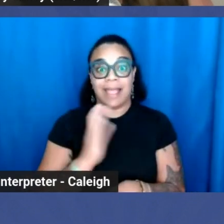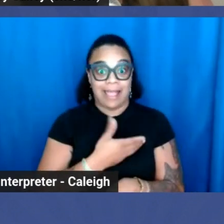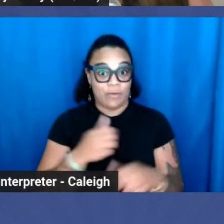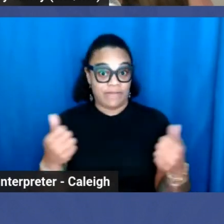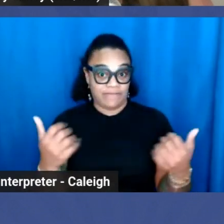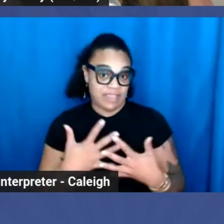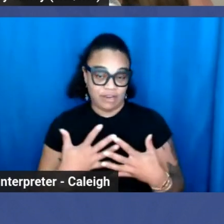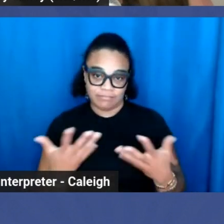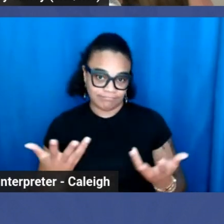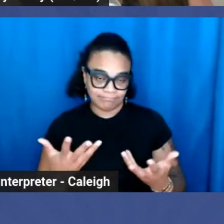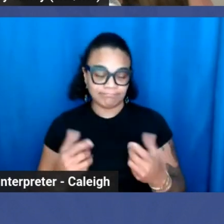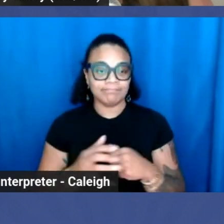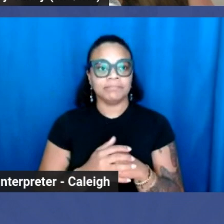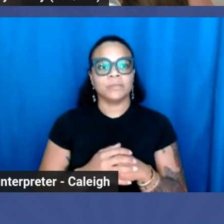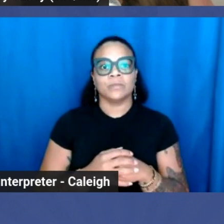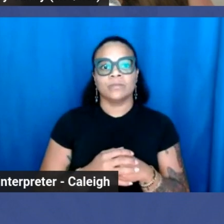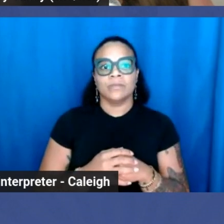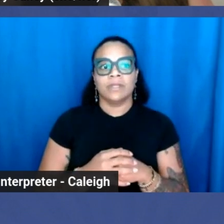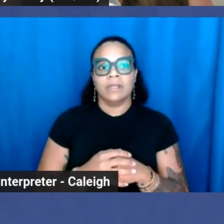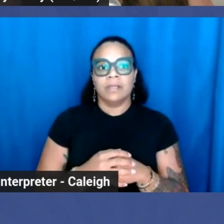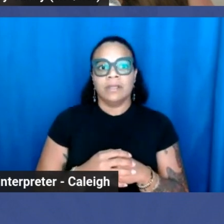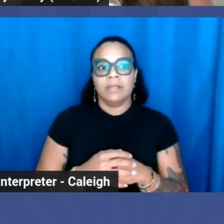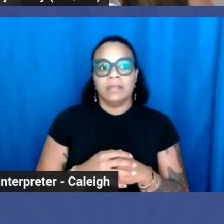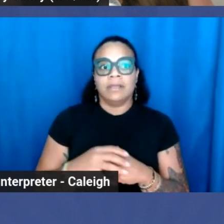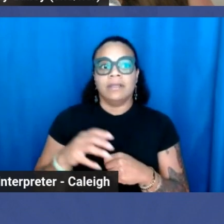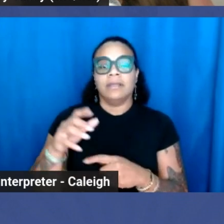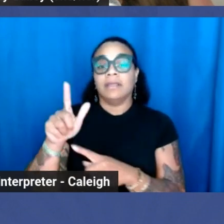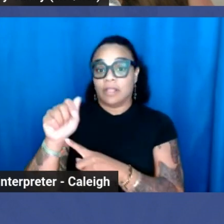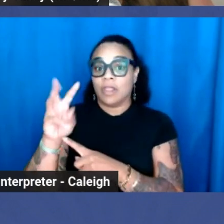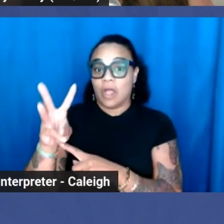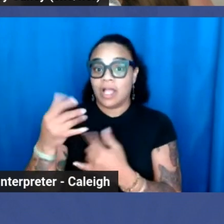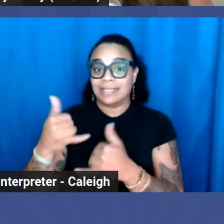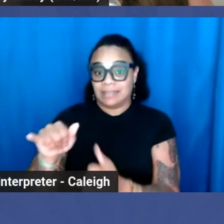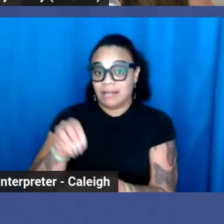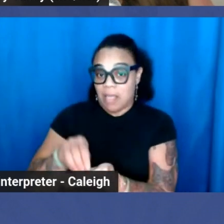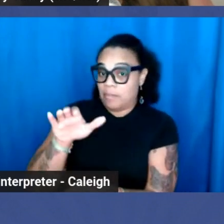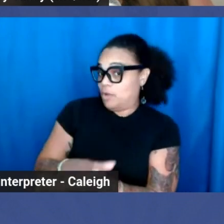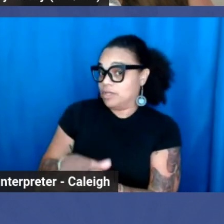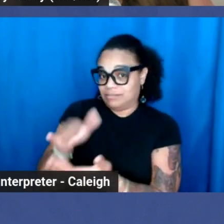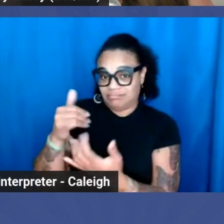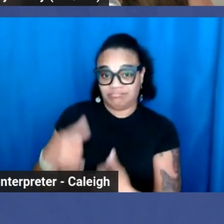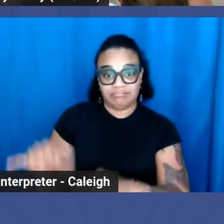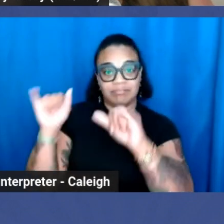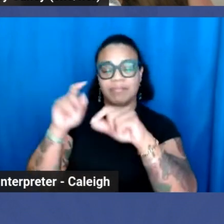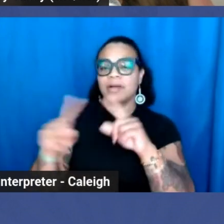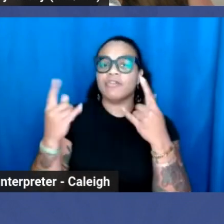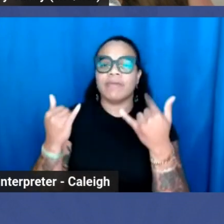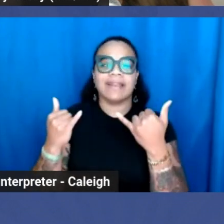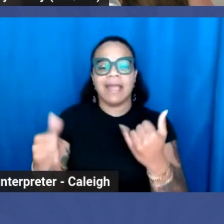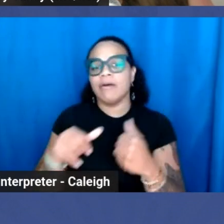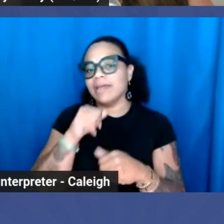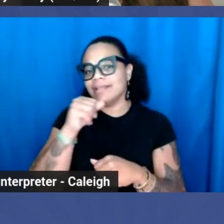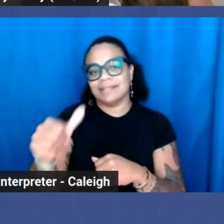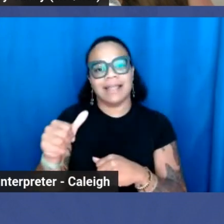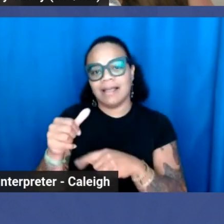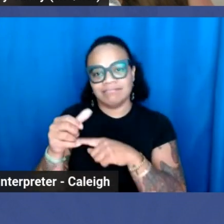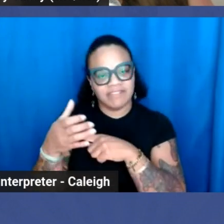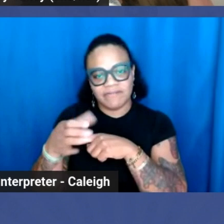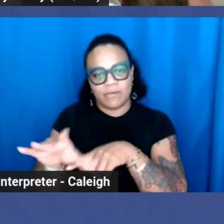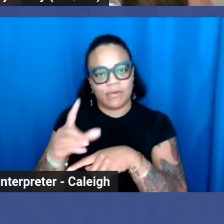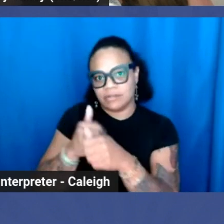is that although it is a law still in the books, it is not enforced. Our fear is